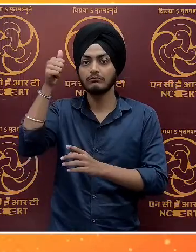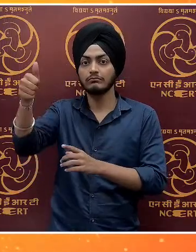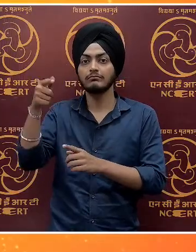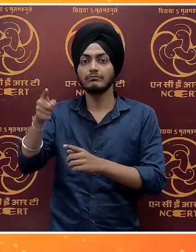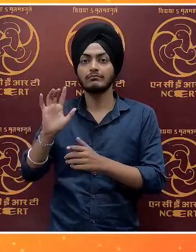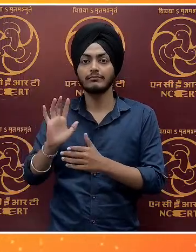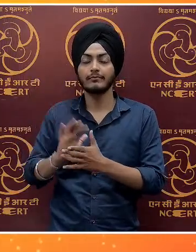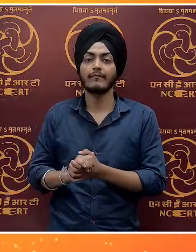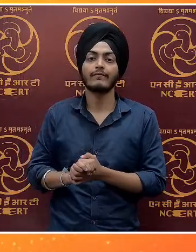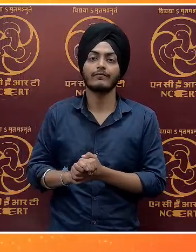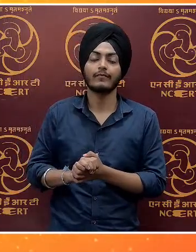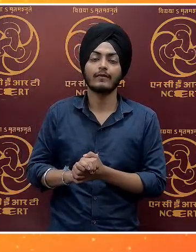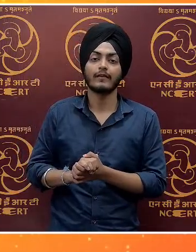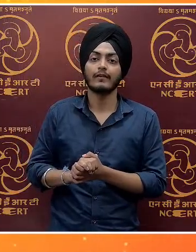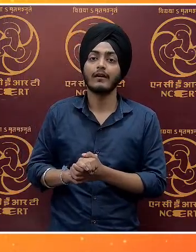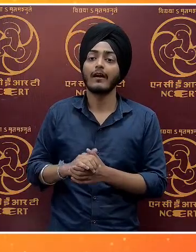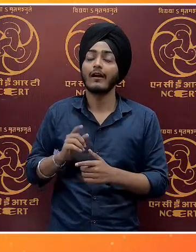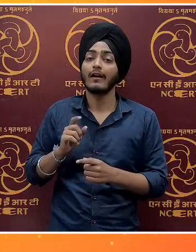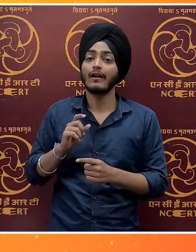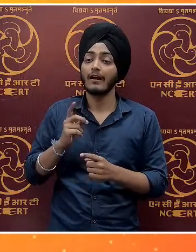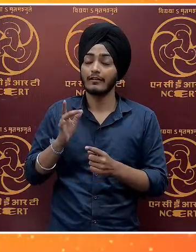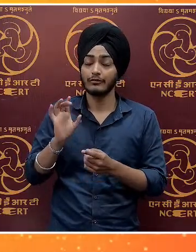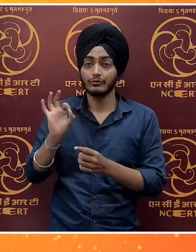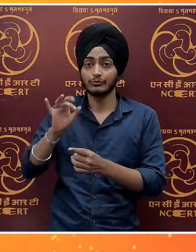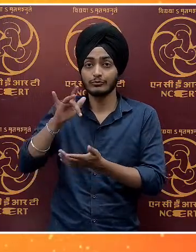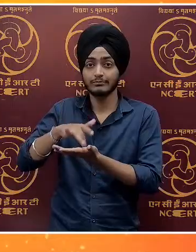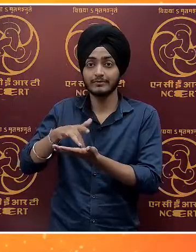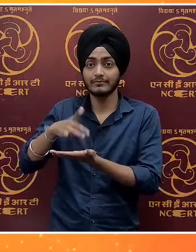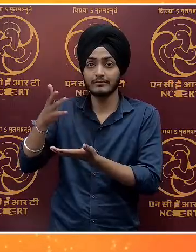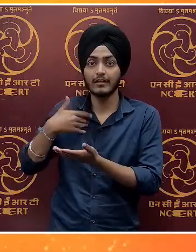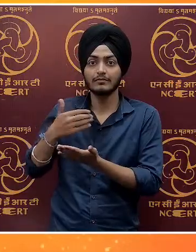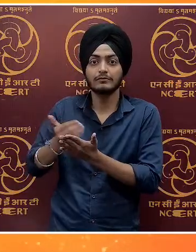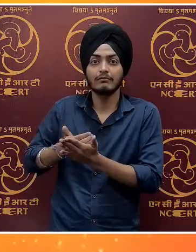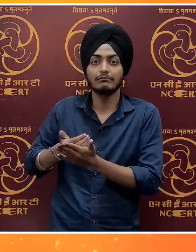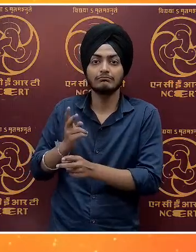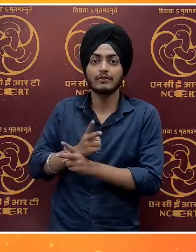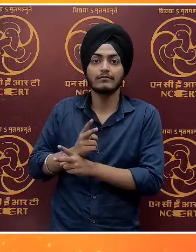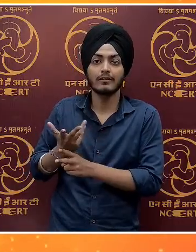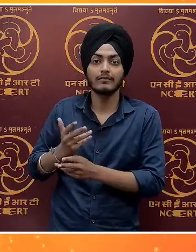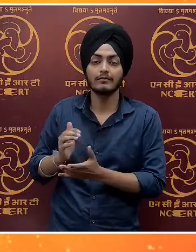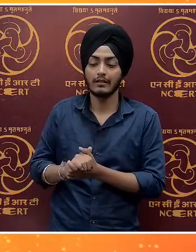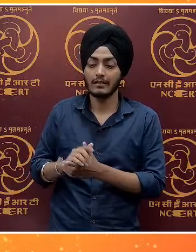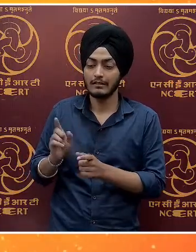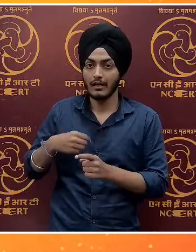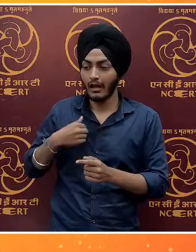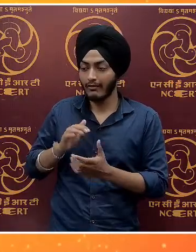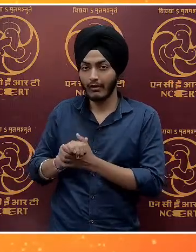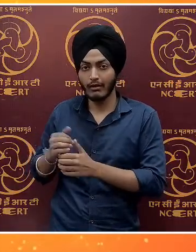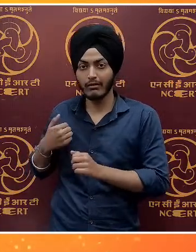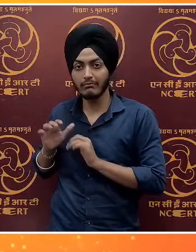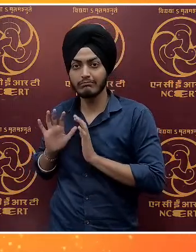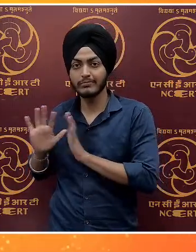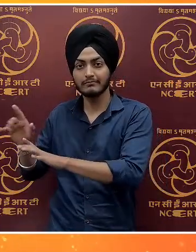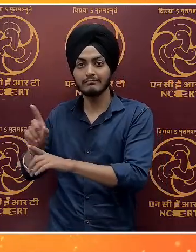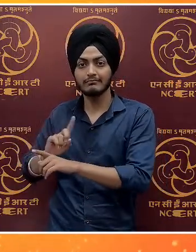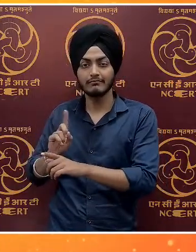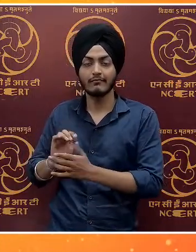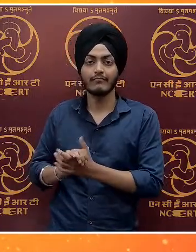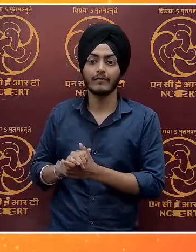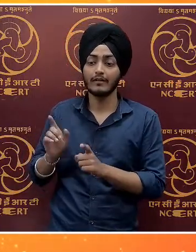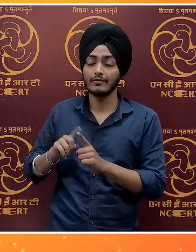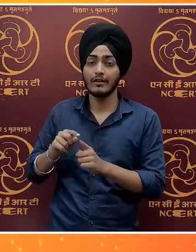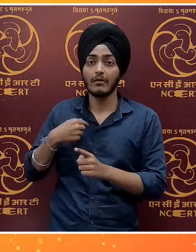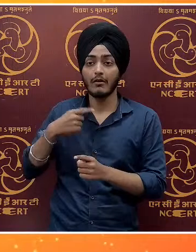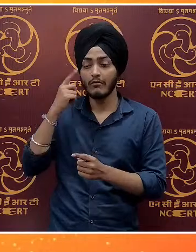definitely. And at school, do not push or pull your friends. Always follow